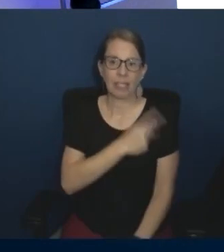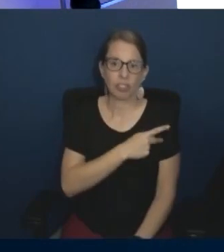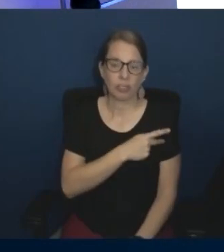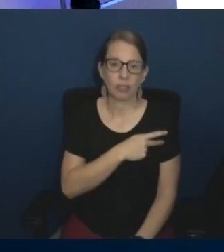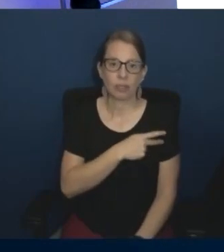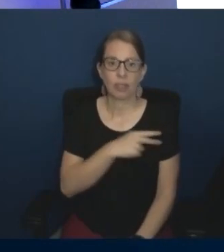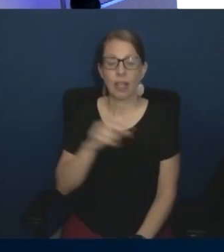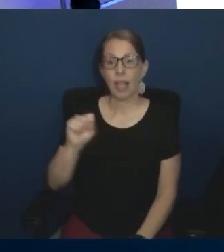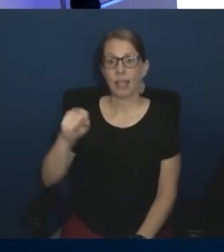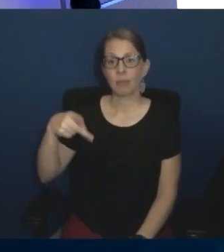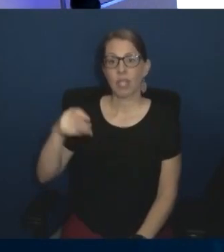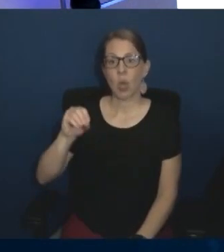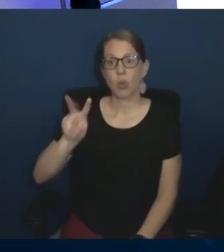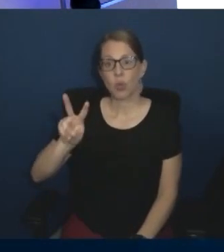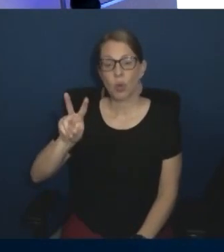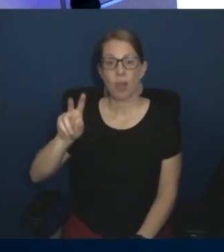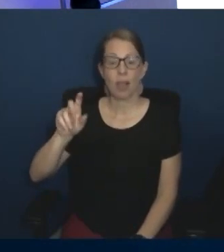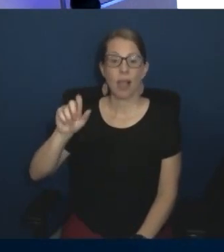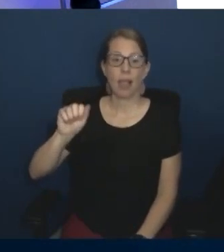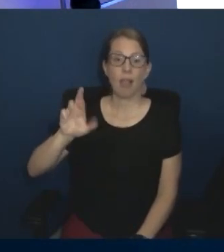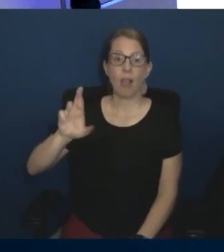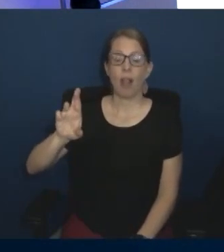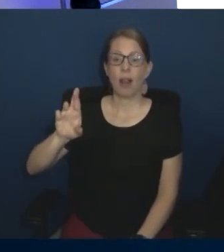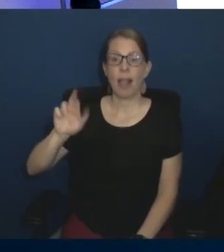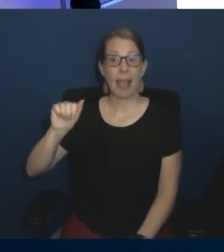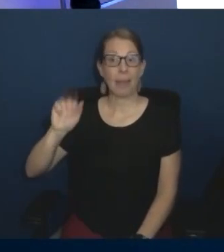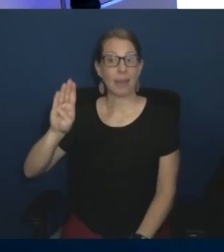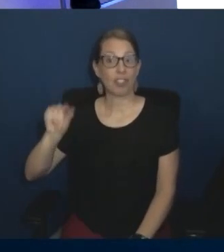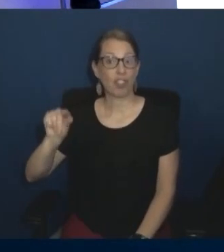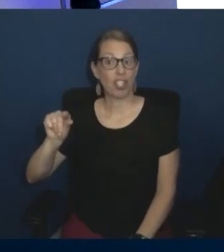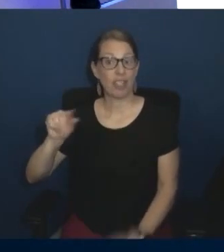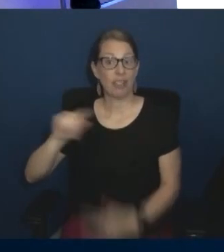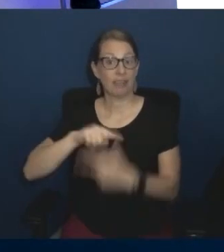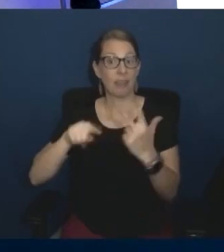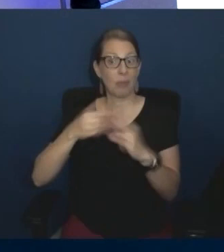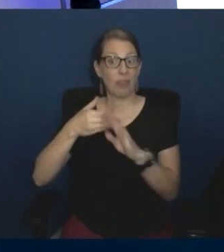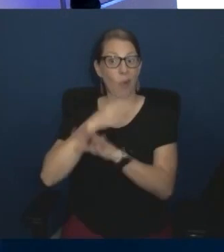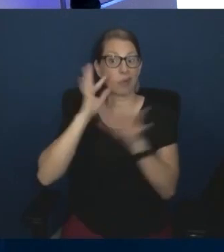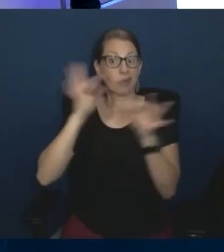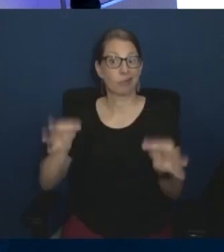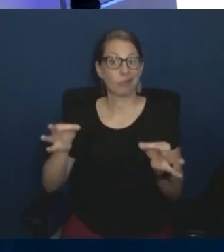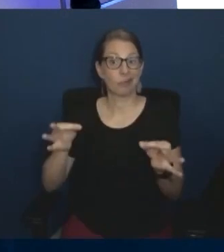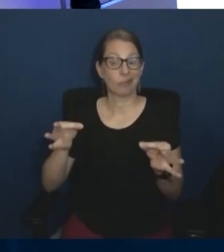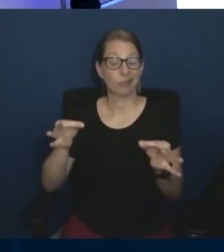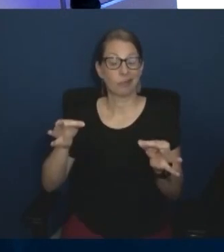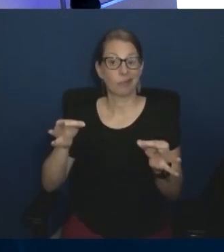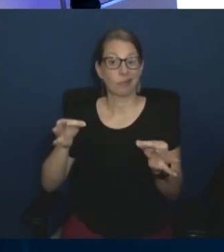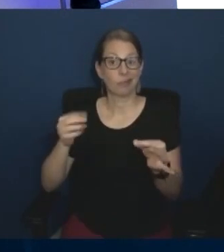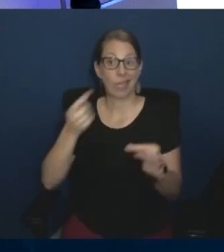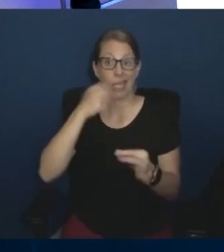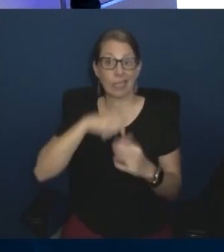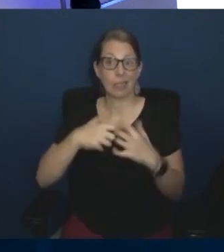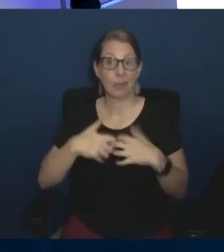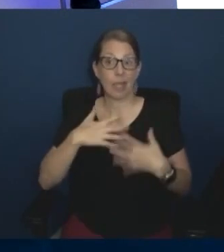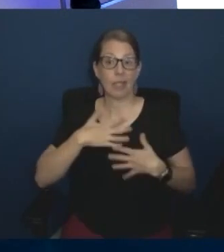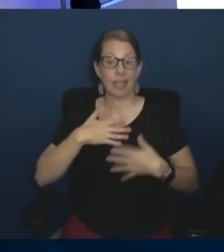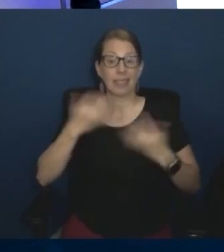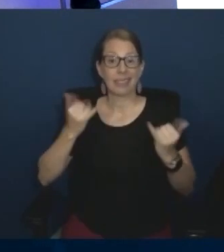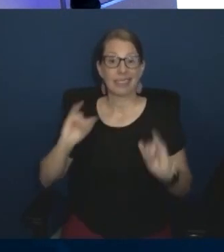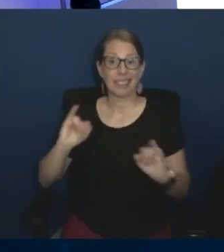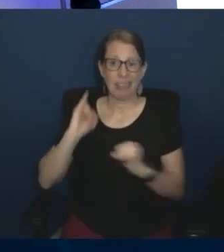SpO2, RR, ABG? Before you are making decisions to intubate? Is it still recommended as a last-ditch